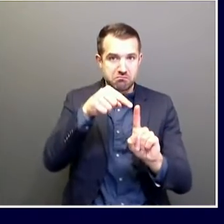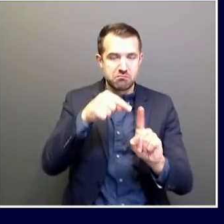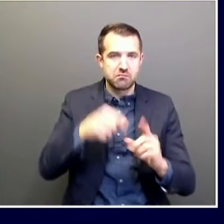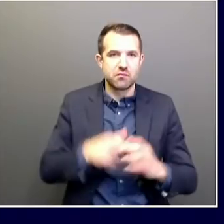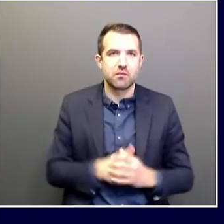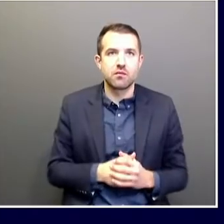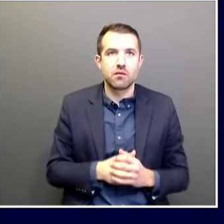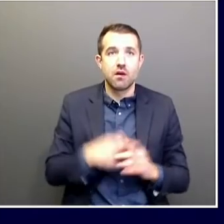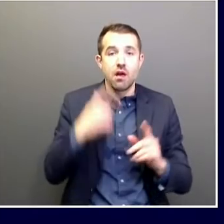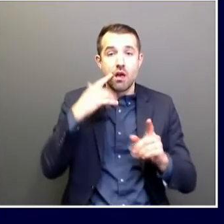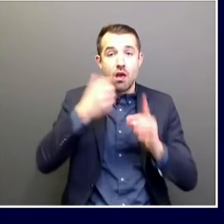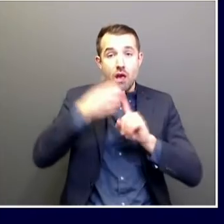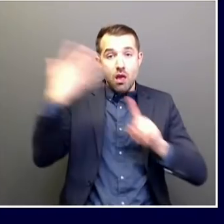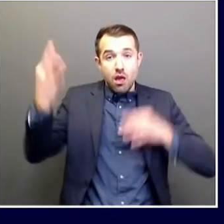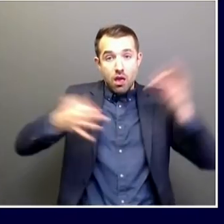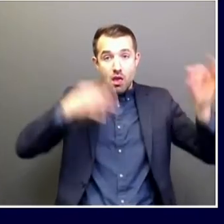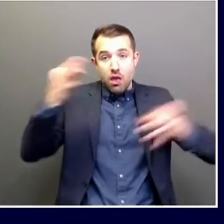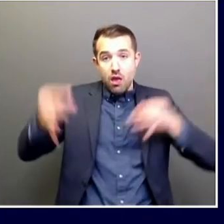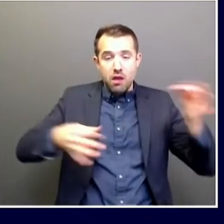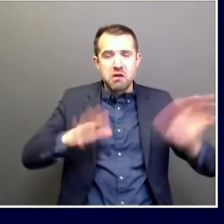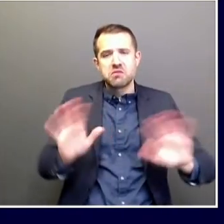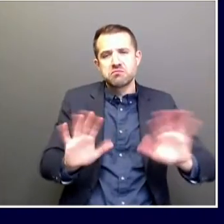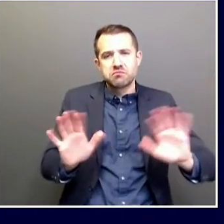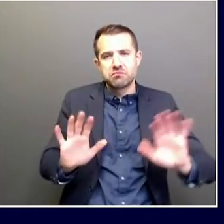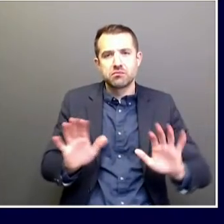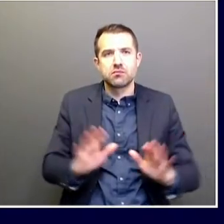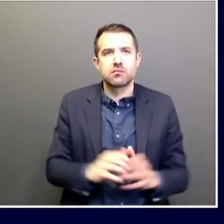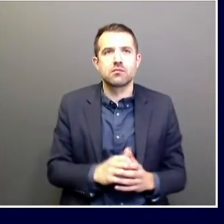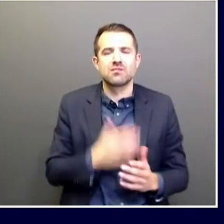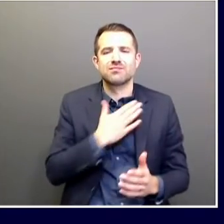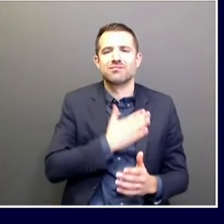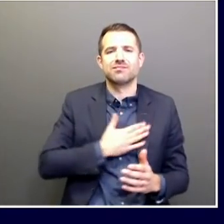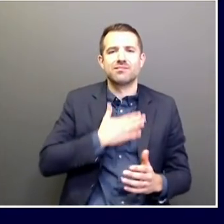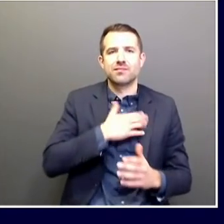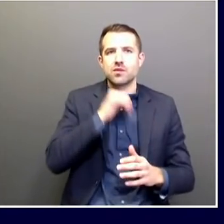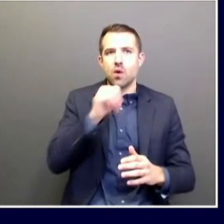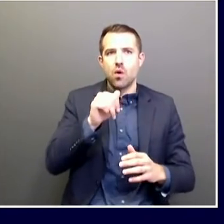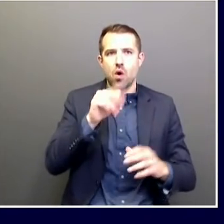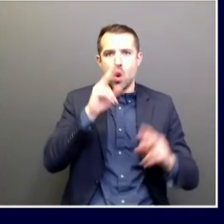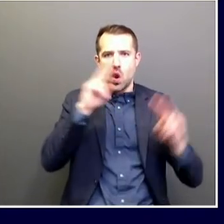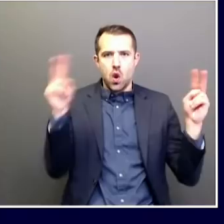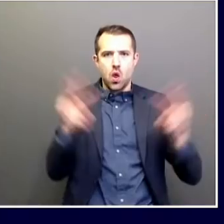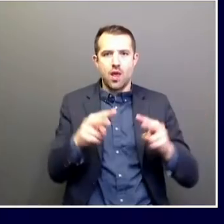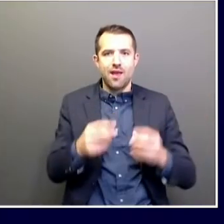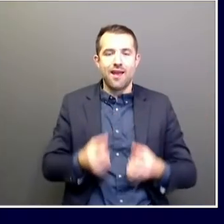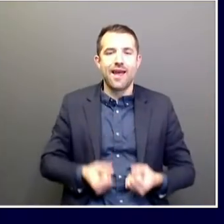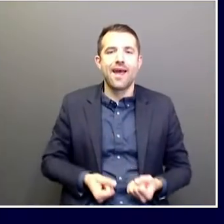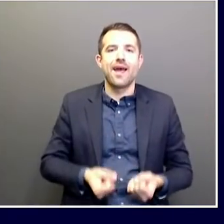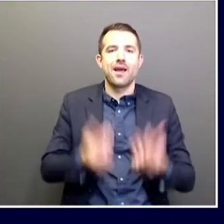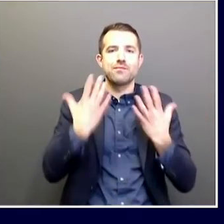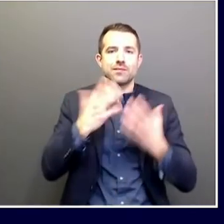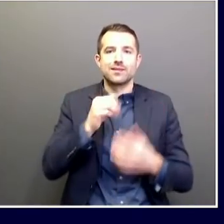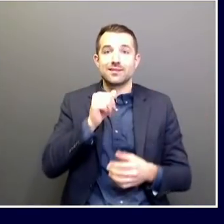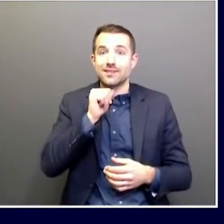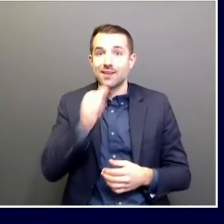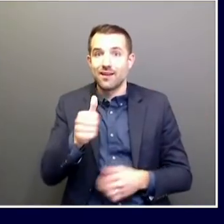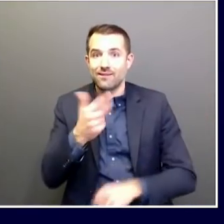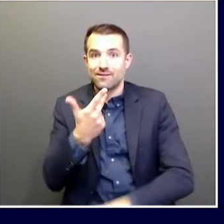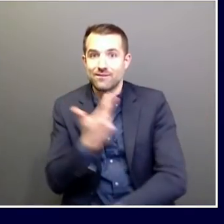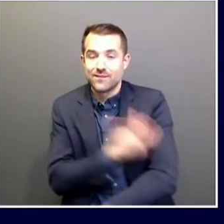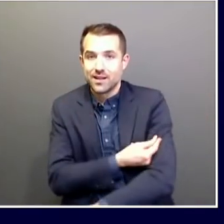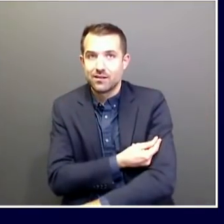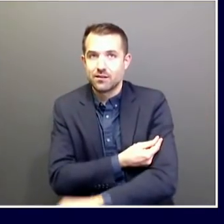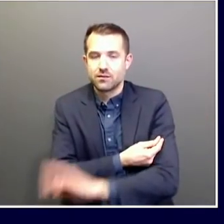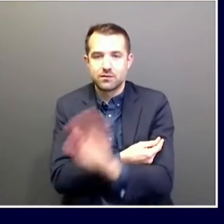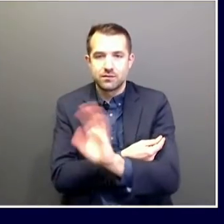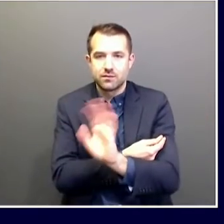what percentage of the people in the hospital are not yet vaccinated. It's what percentage of people